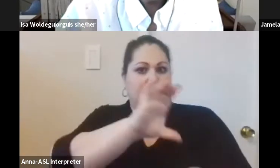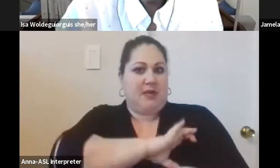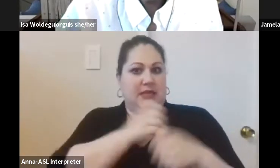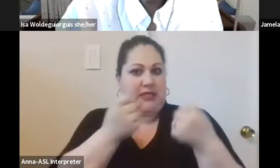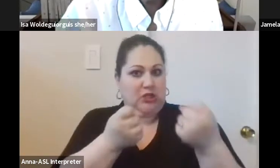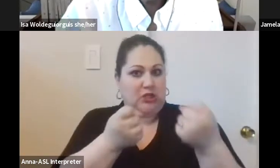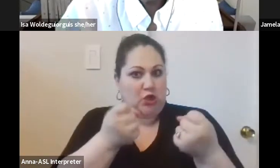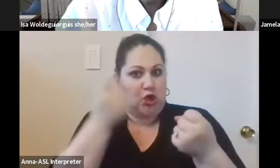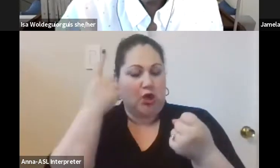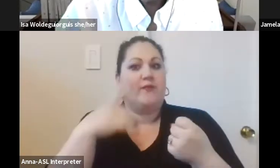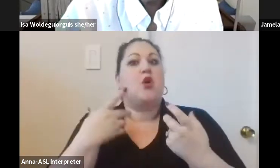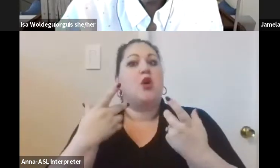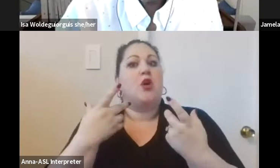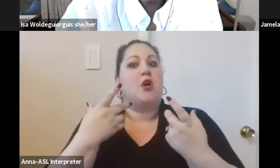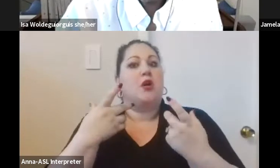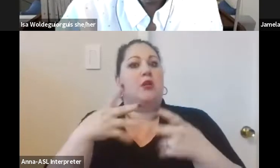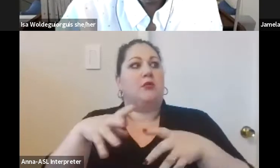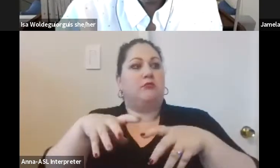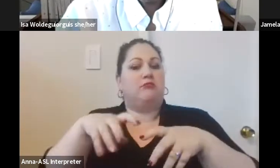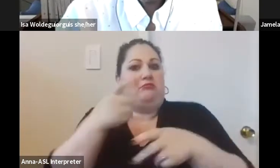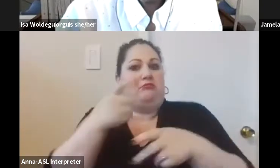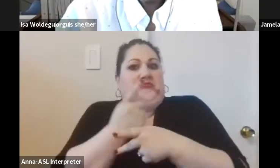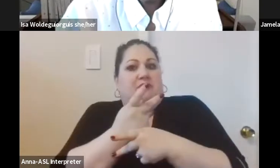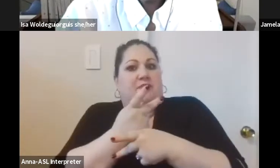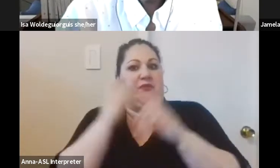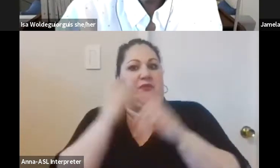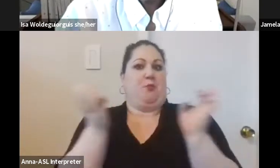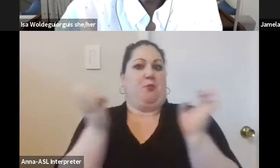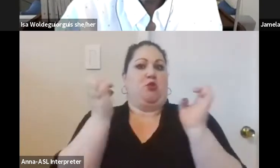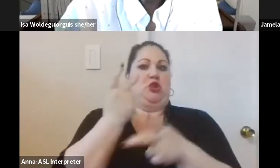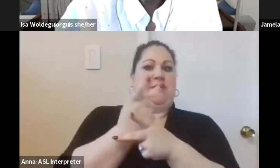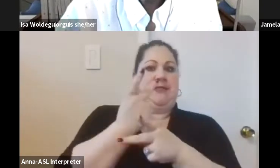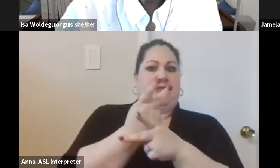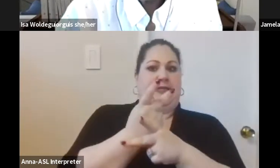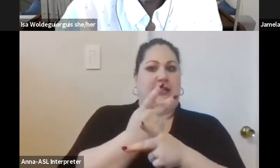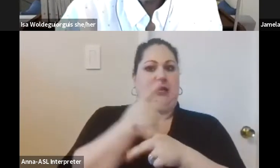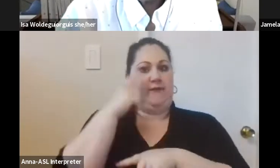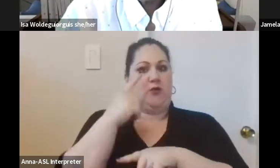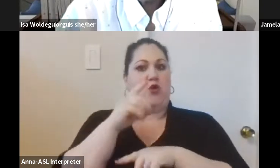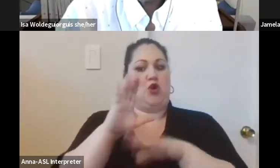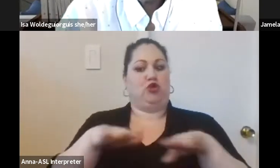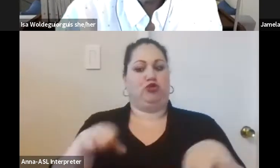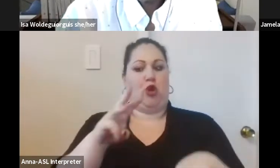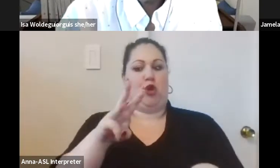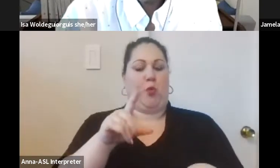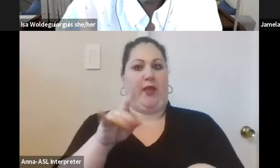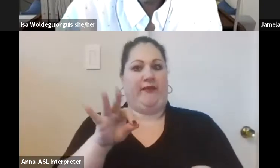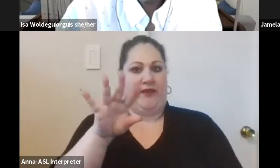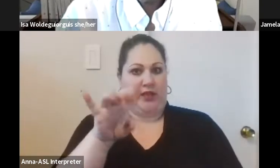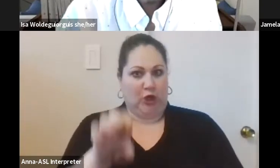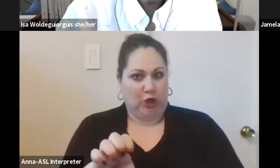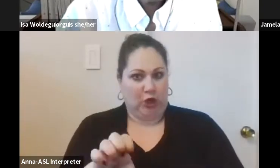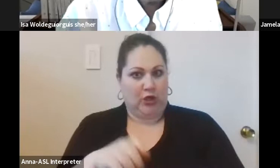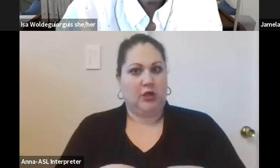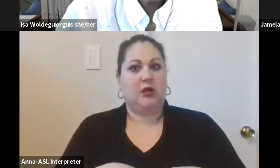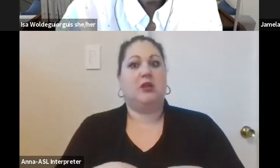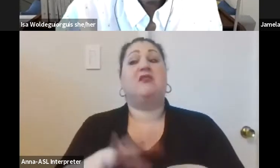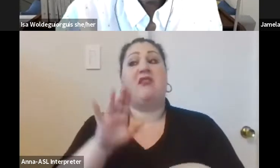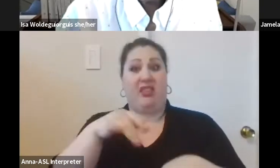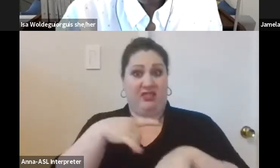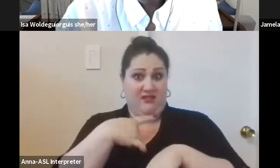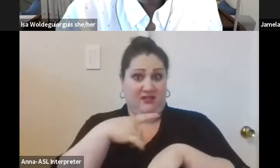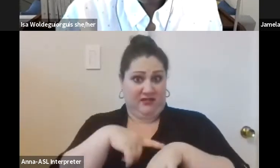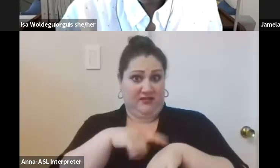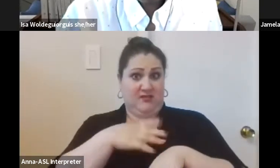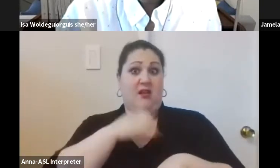the emergency care for child welfare. From that, my son, who was 5 going on to 6 that February,